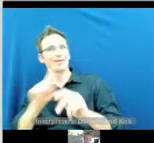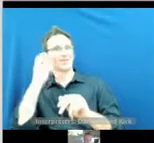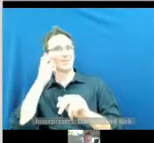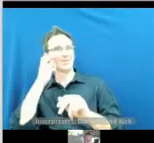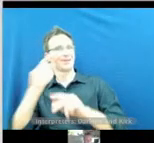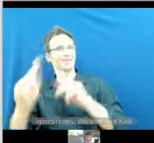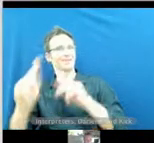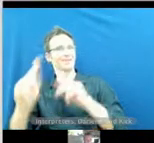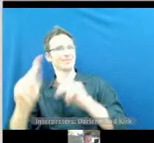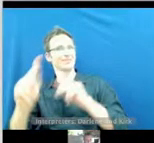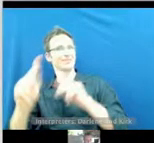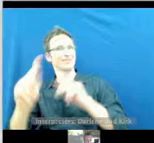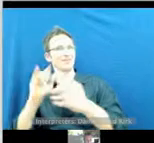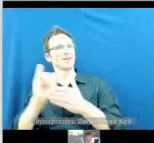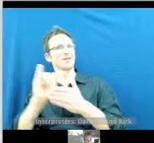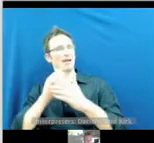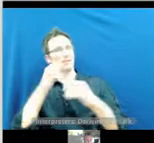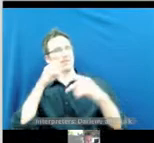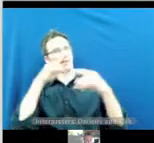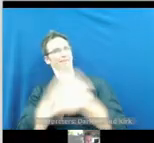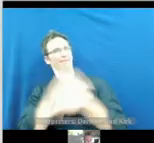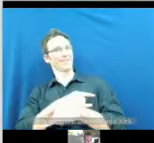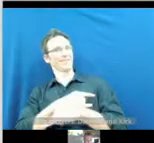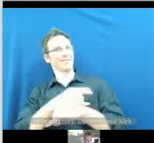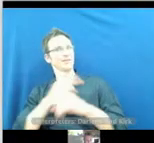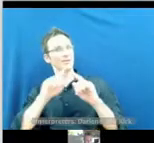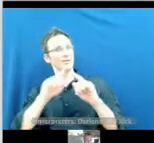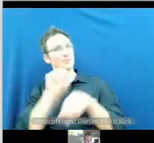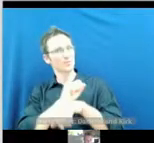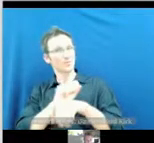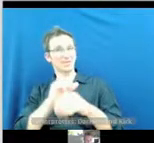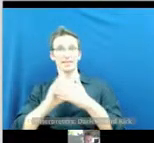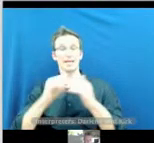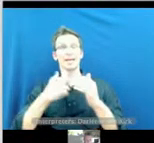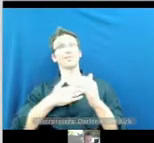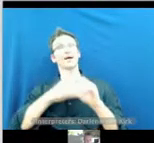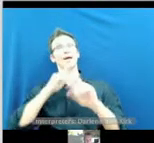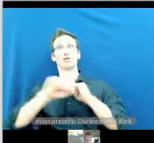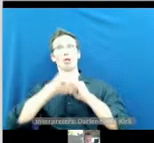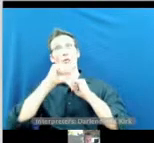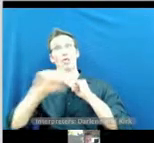that question. I hope that that information was helpful to you, Judy.